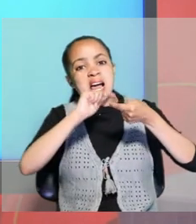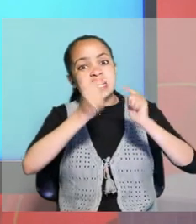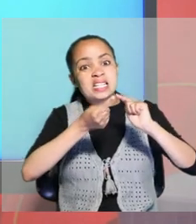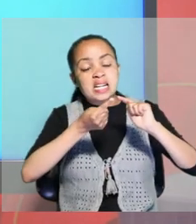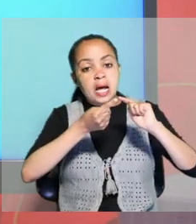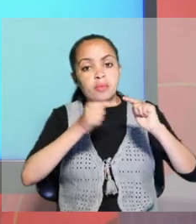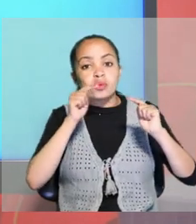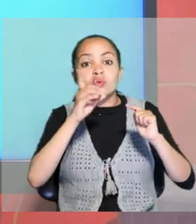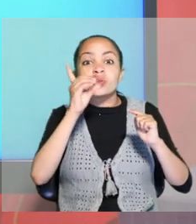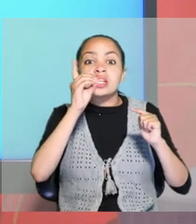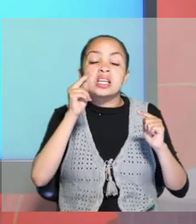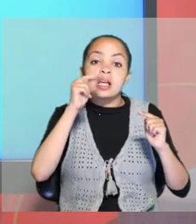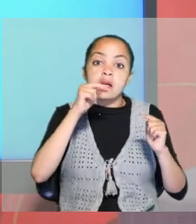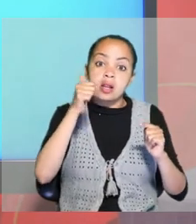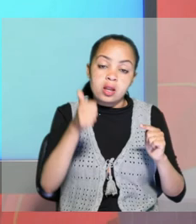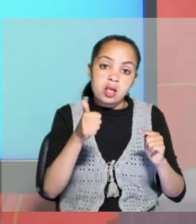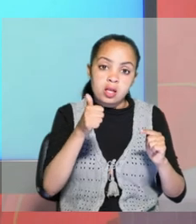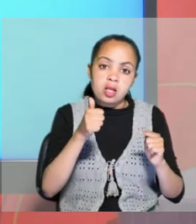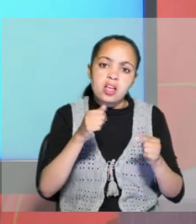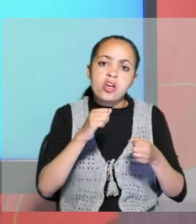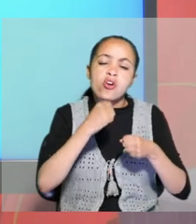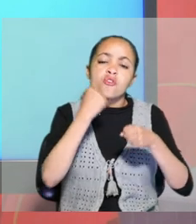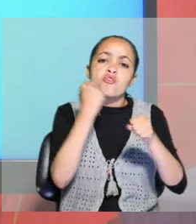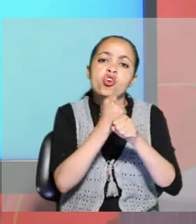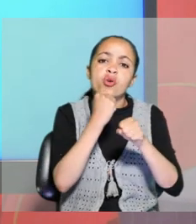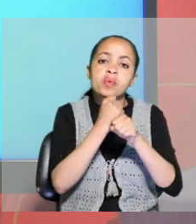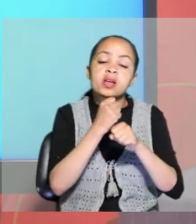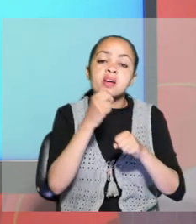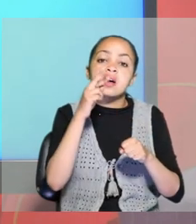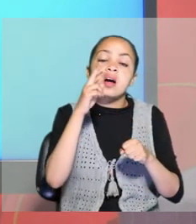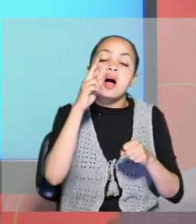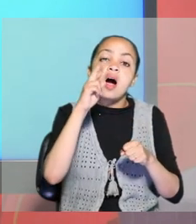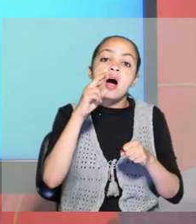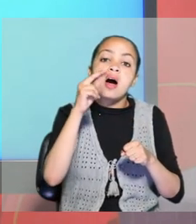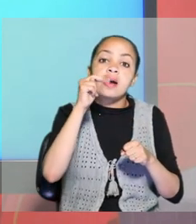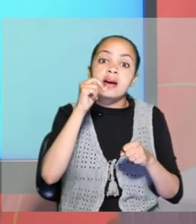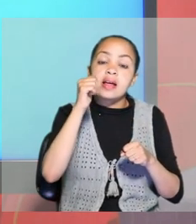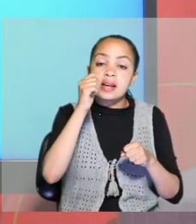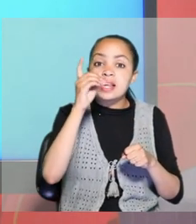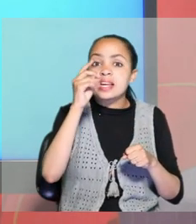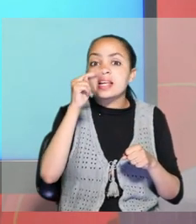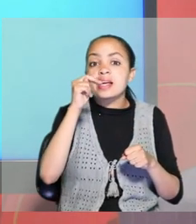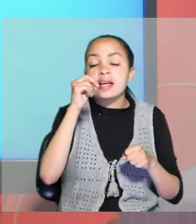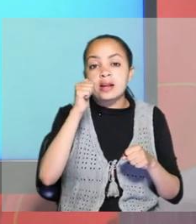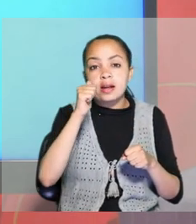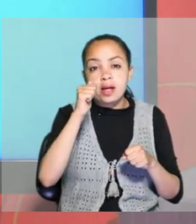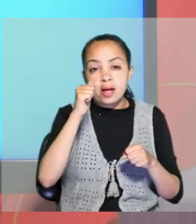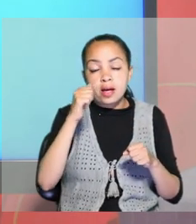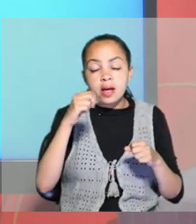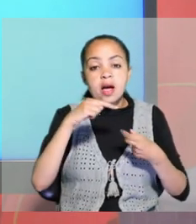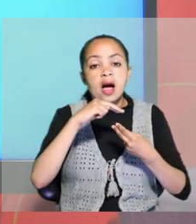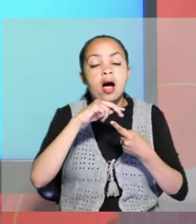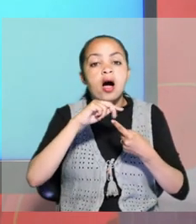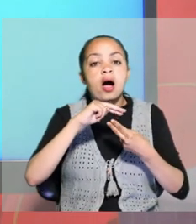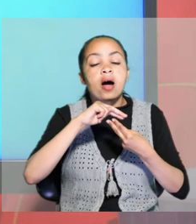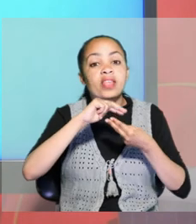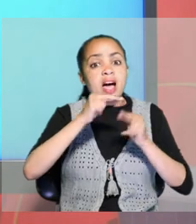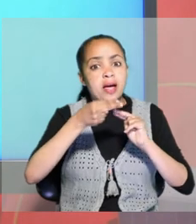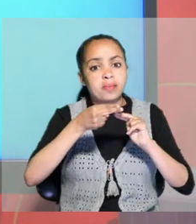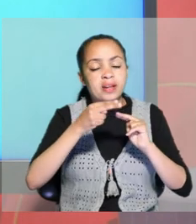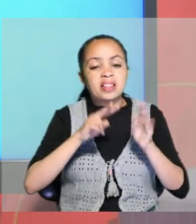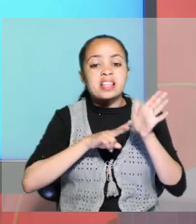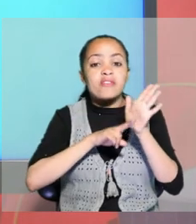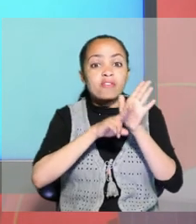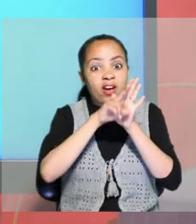of DNA, forming RNA-DNA hybrid here. Then, the viral